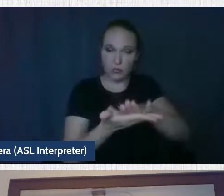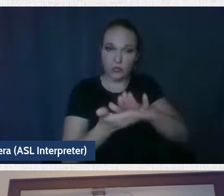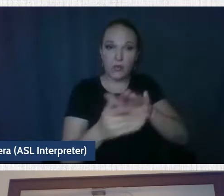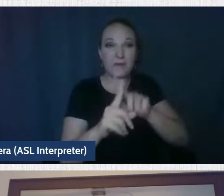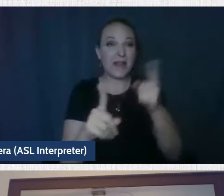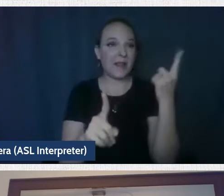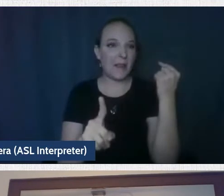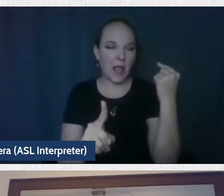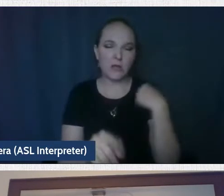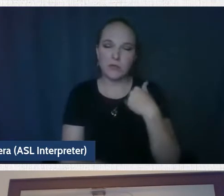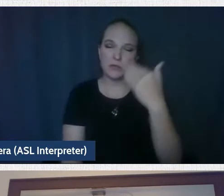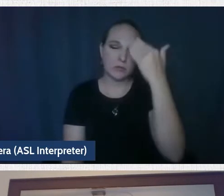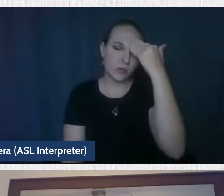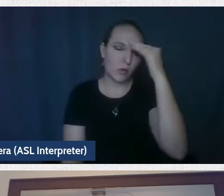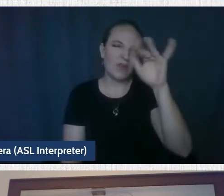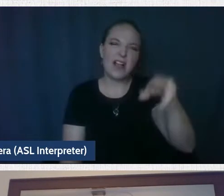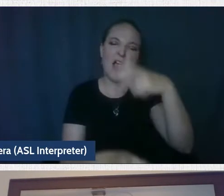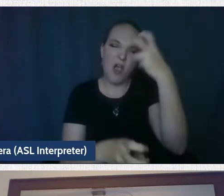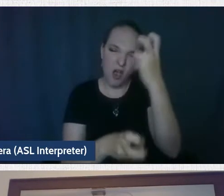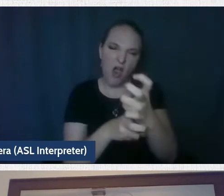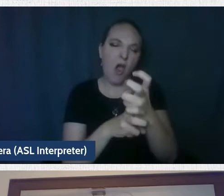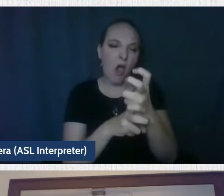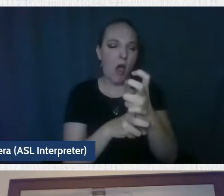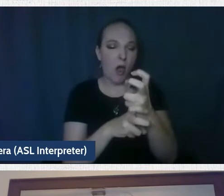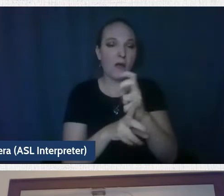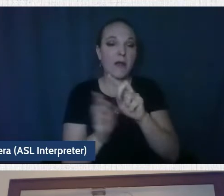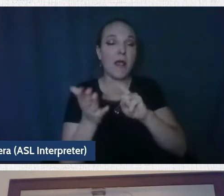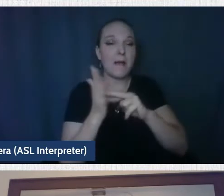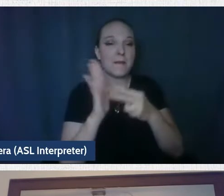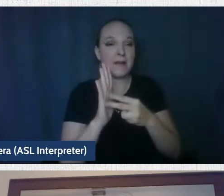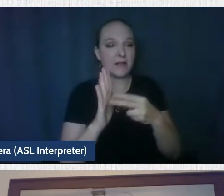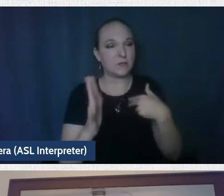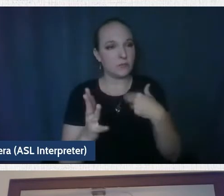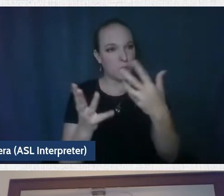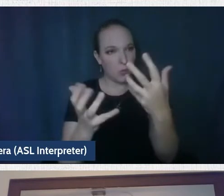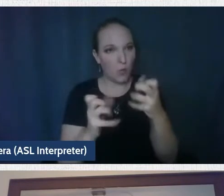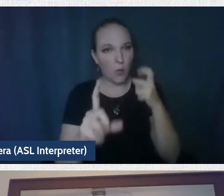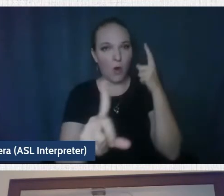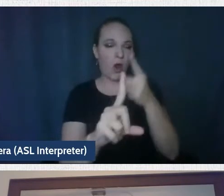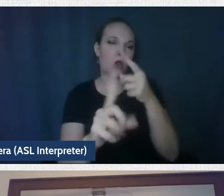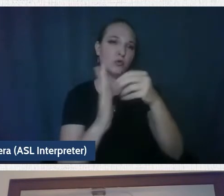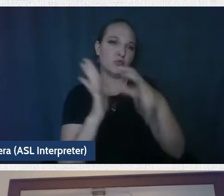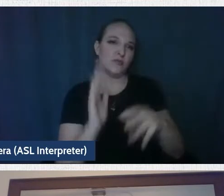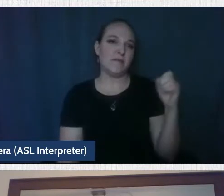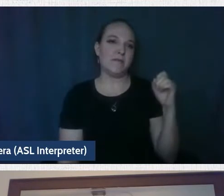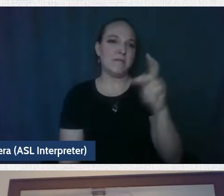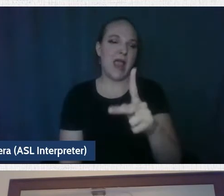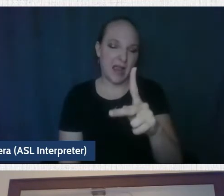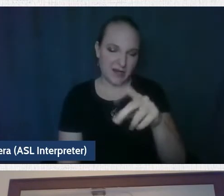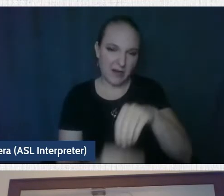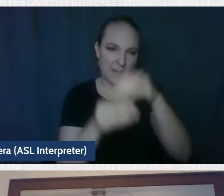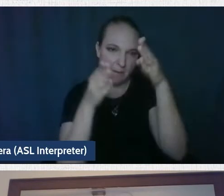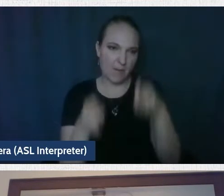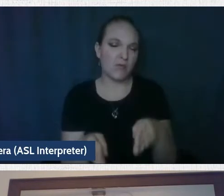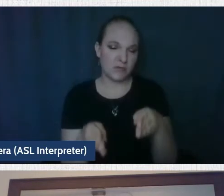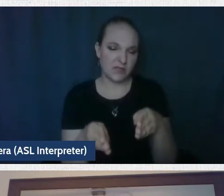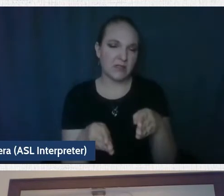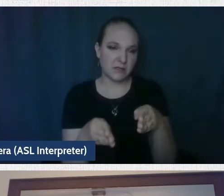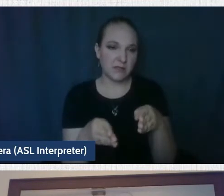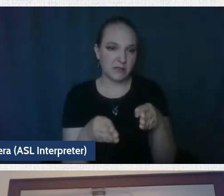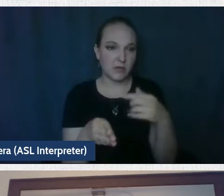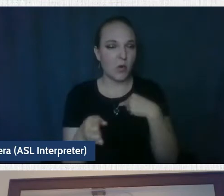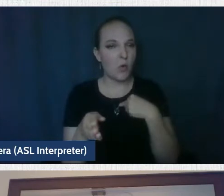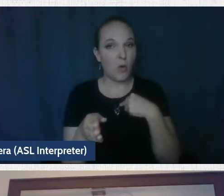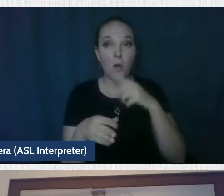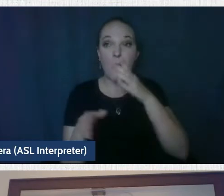year, it made bringing the students to campus this year such a high priority. We knew we couldn't do this again. So we started planning way